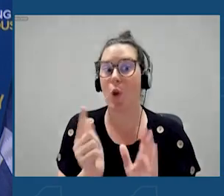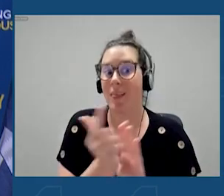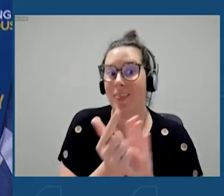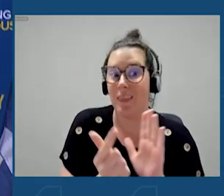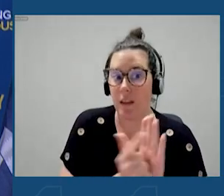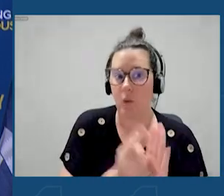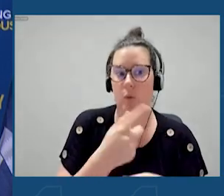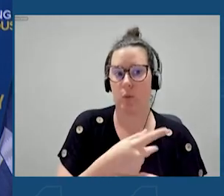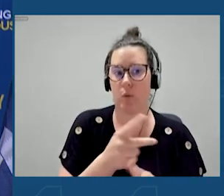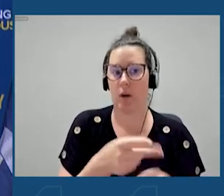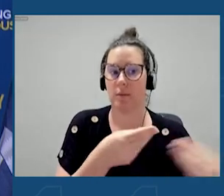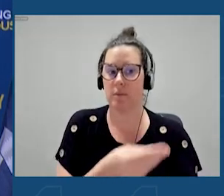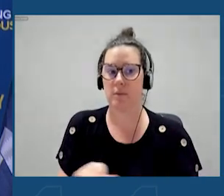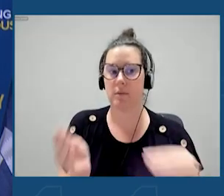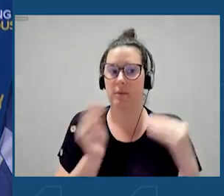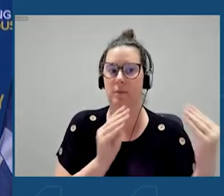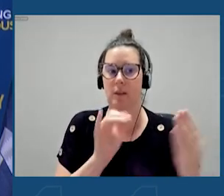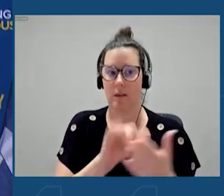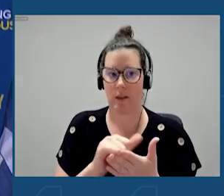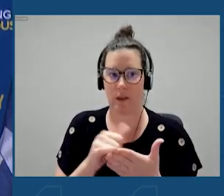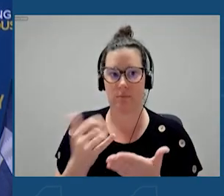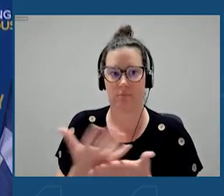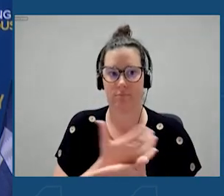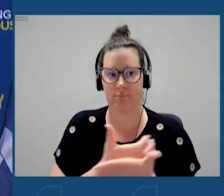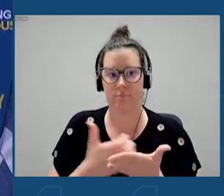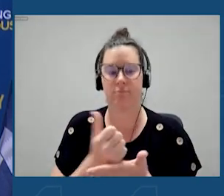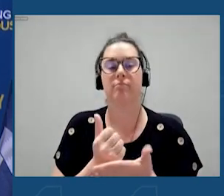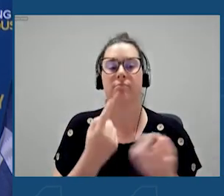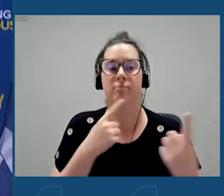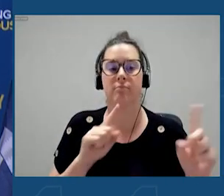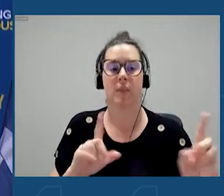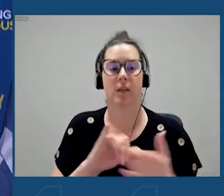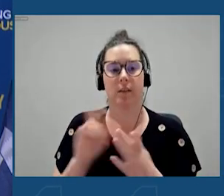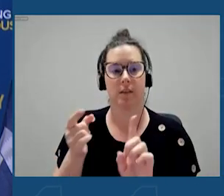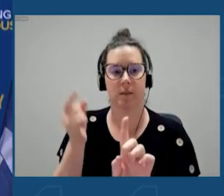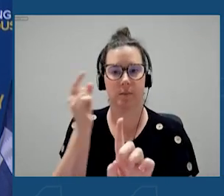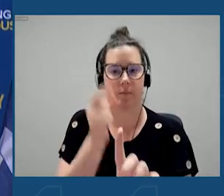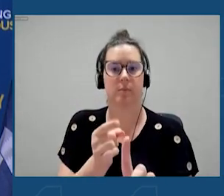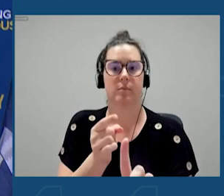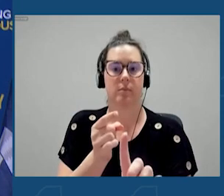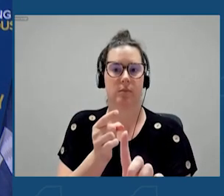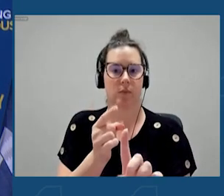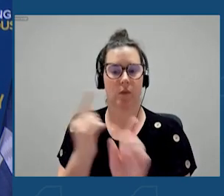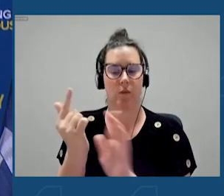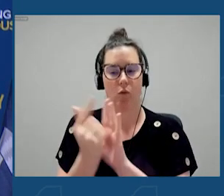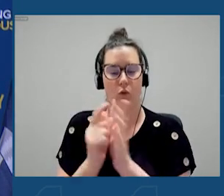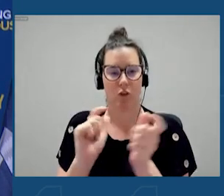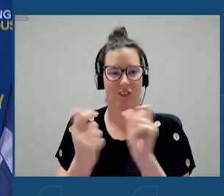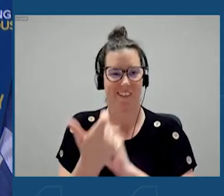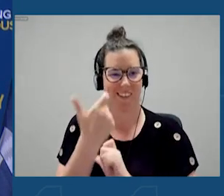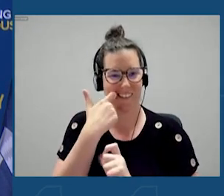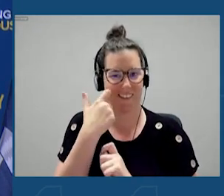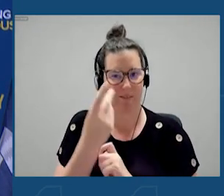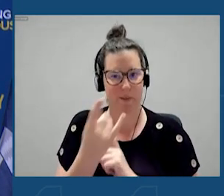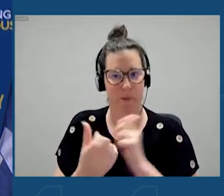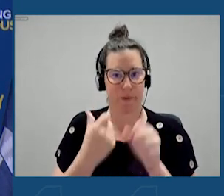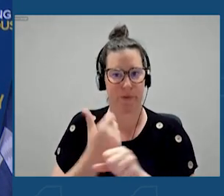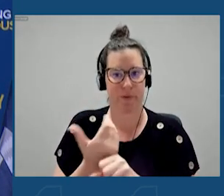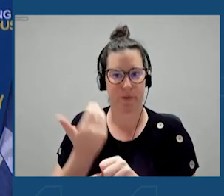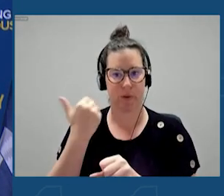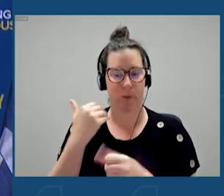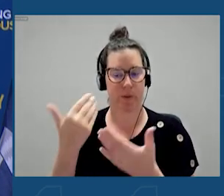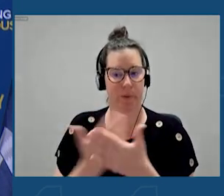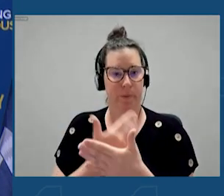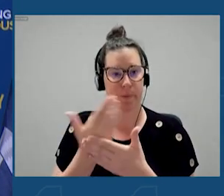are happening in a way that is equitable. And that has been the ambition behind the law changes a few years ago that allowed this new industry to